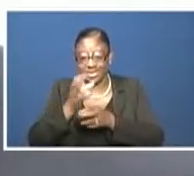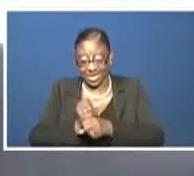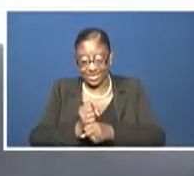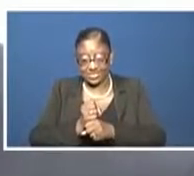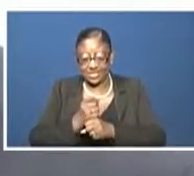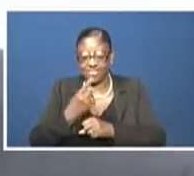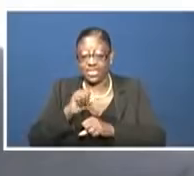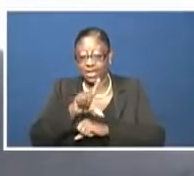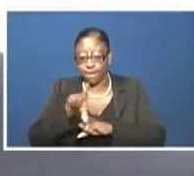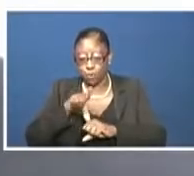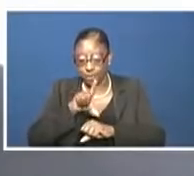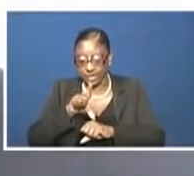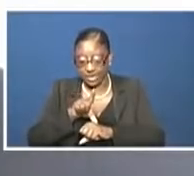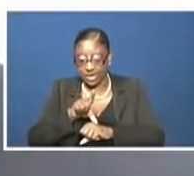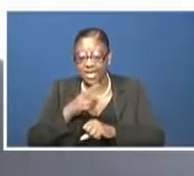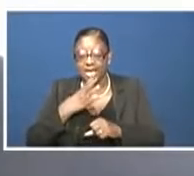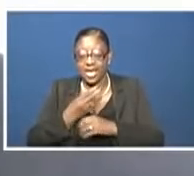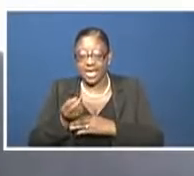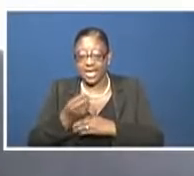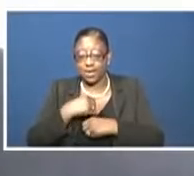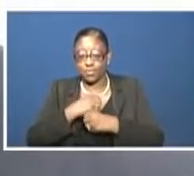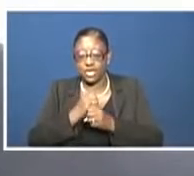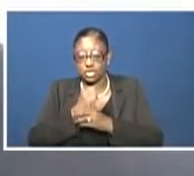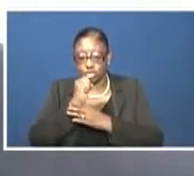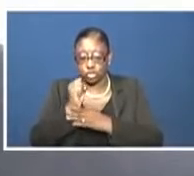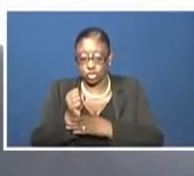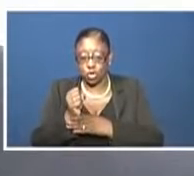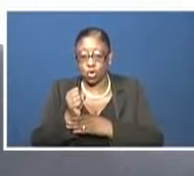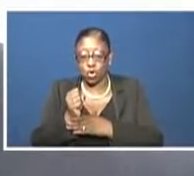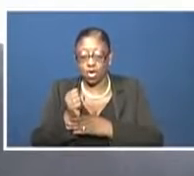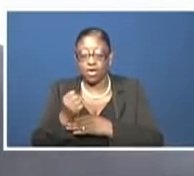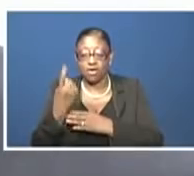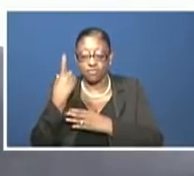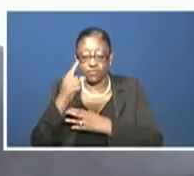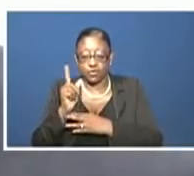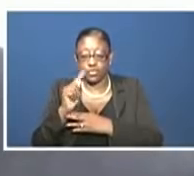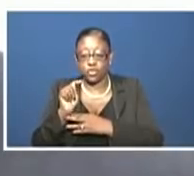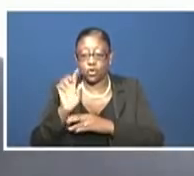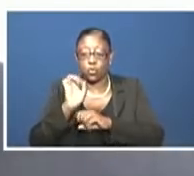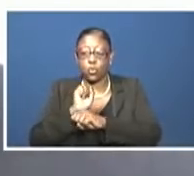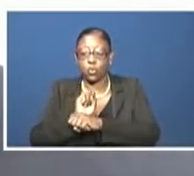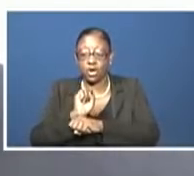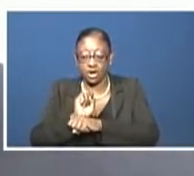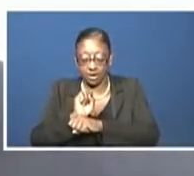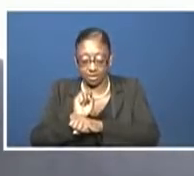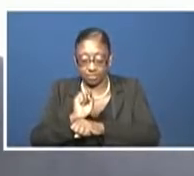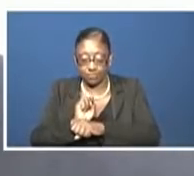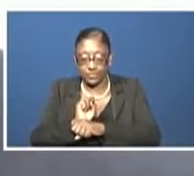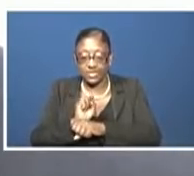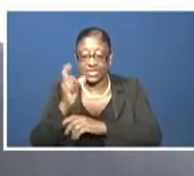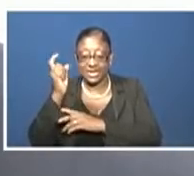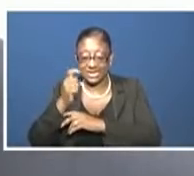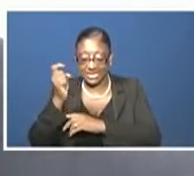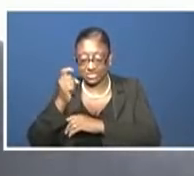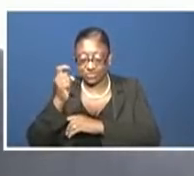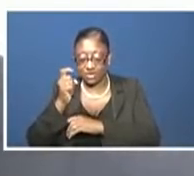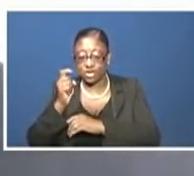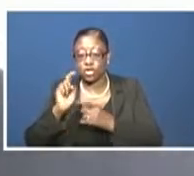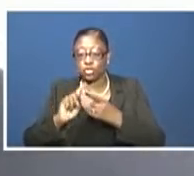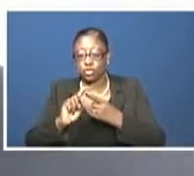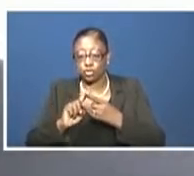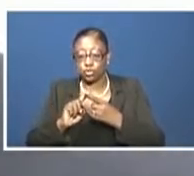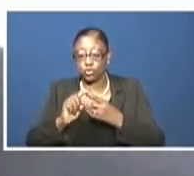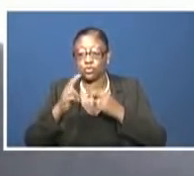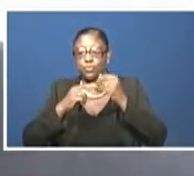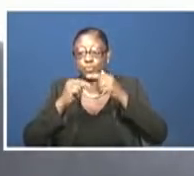and begin the process for the capital works and the civil works that are necessary to prepare for